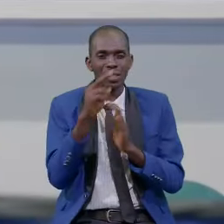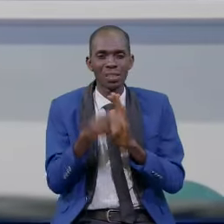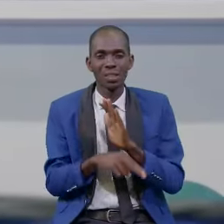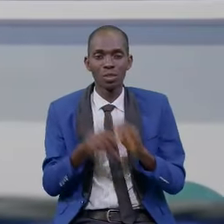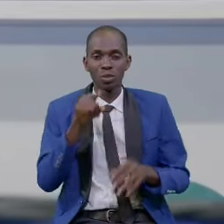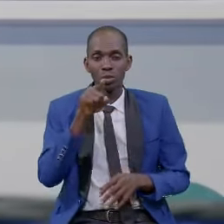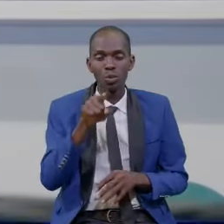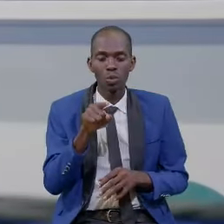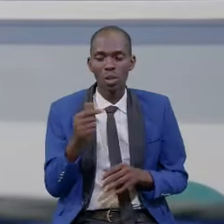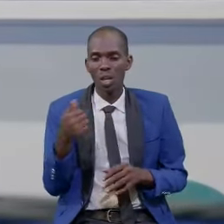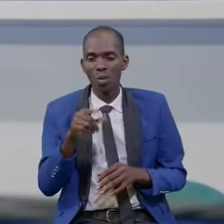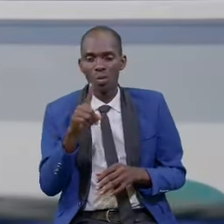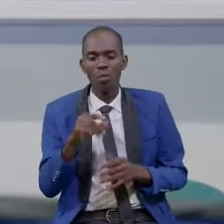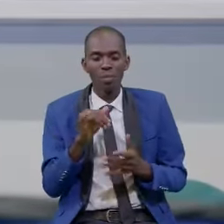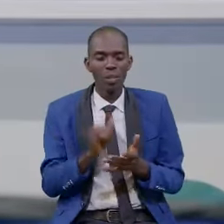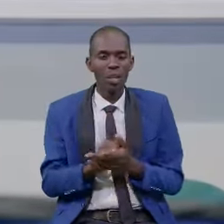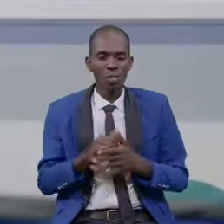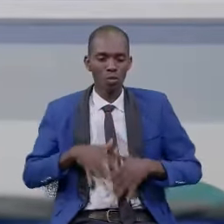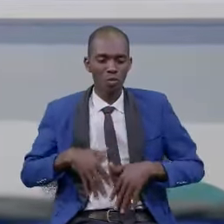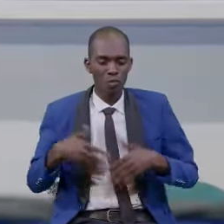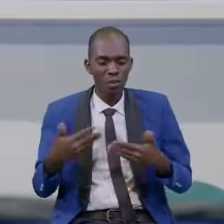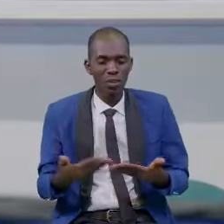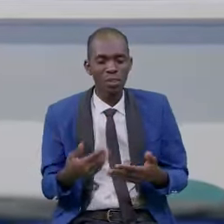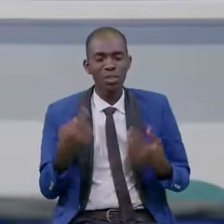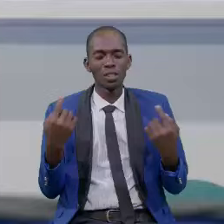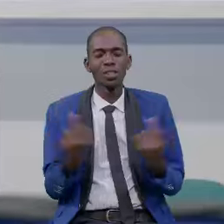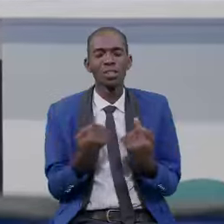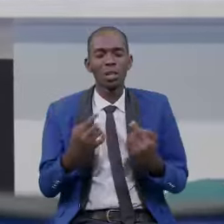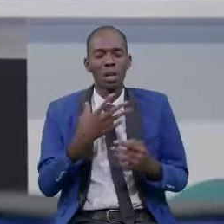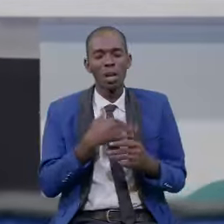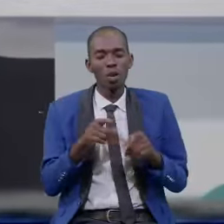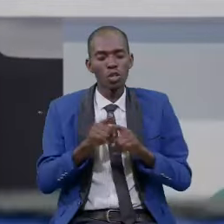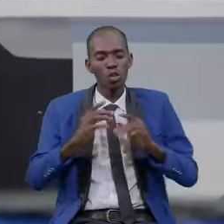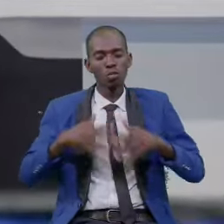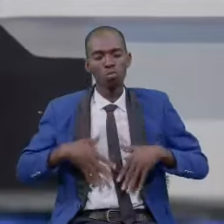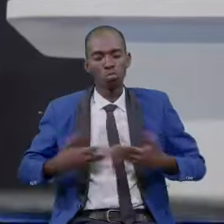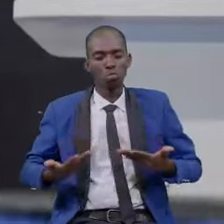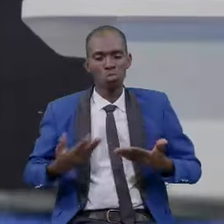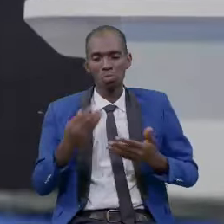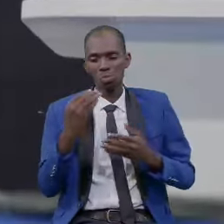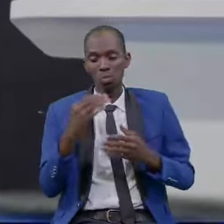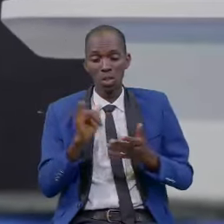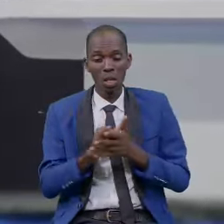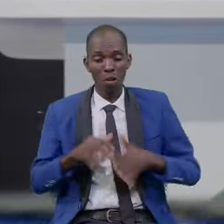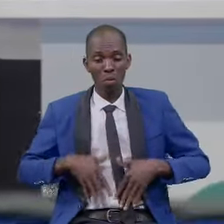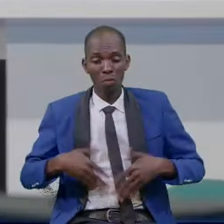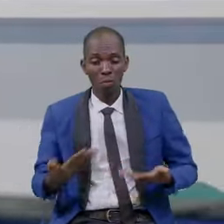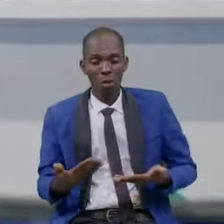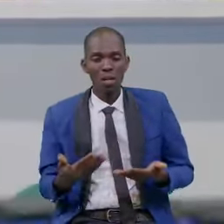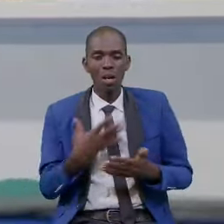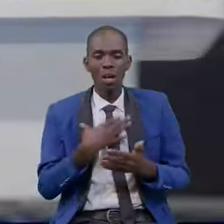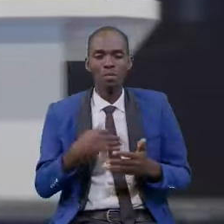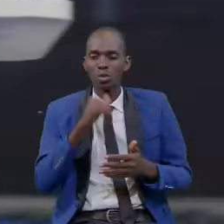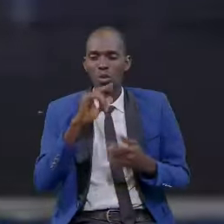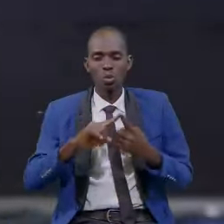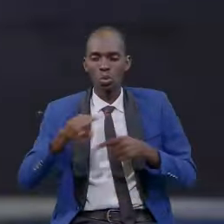confesseth and forsaketh the sin. You don't only confess and then go back there, go back to the lying, go